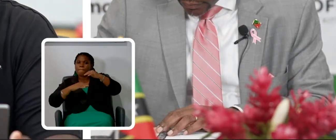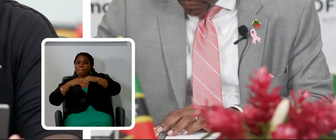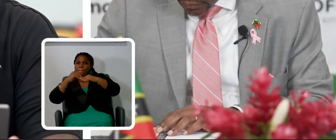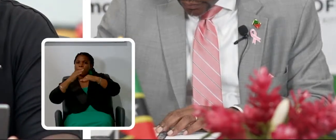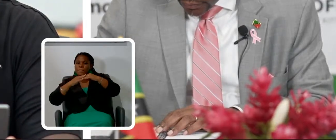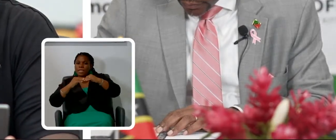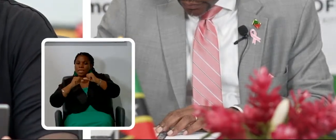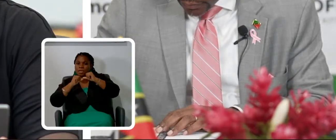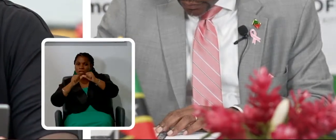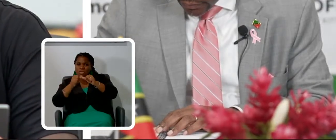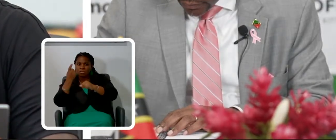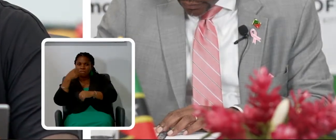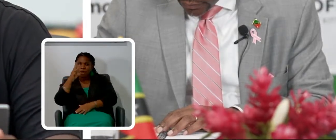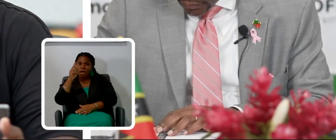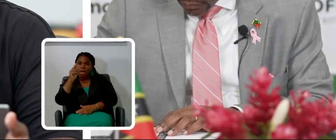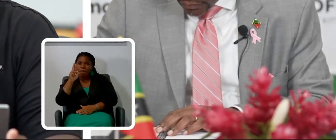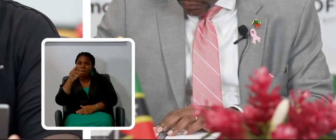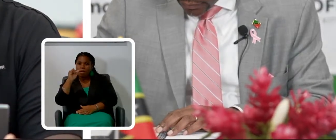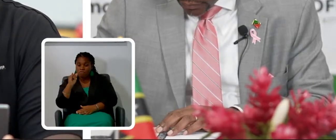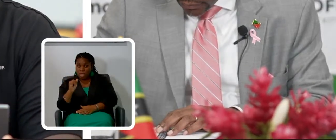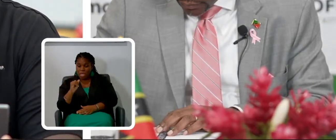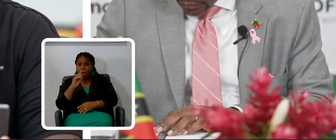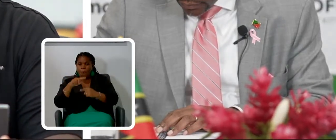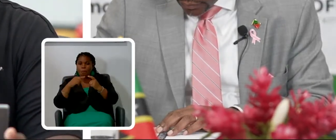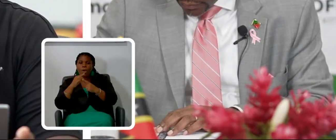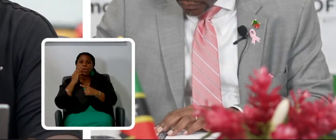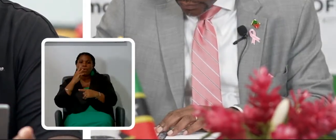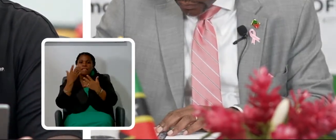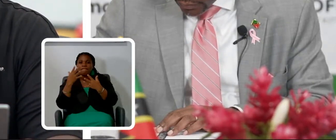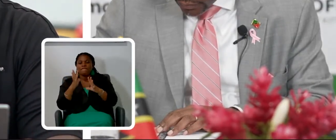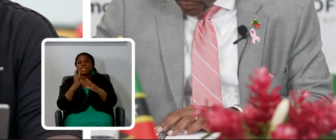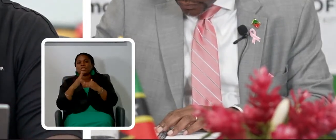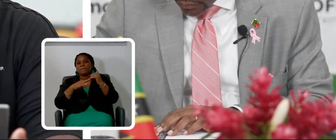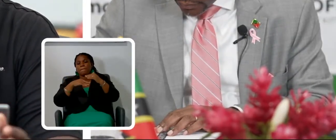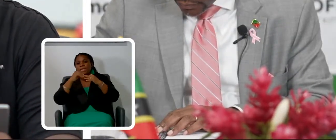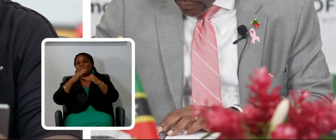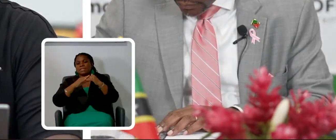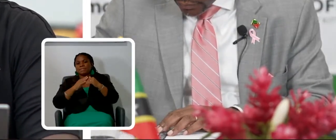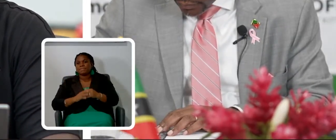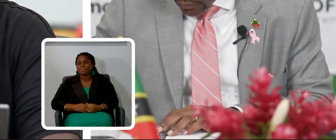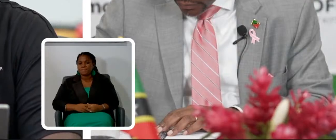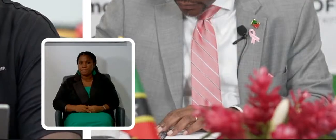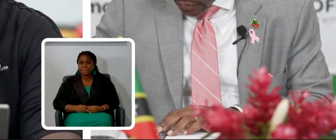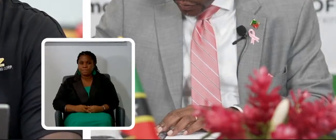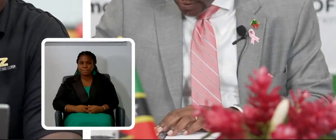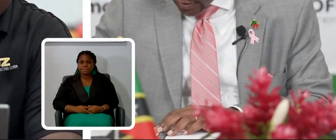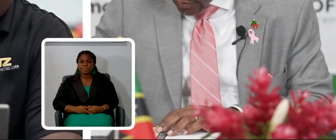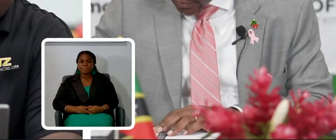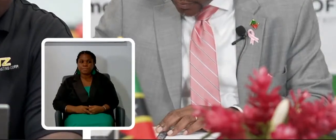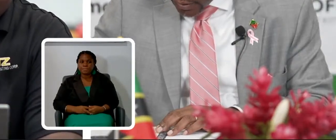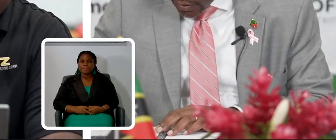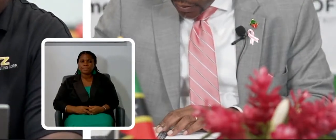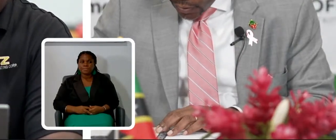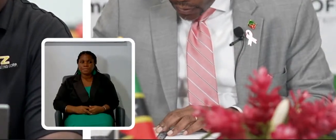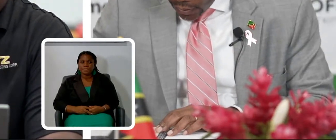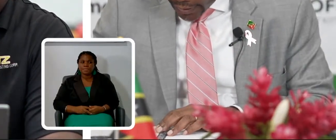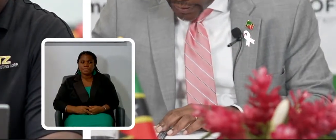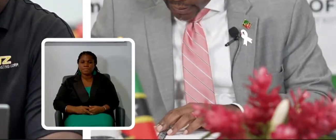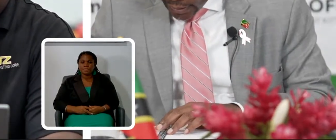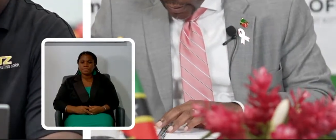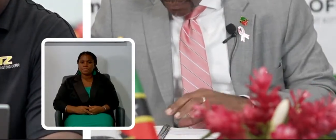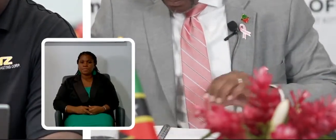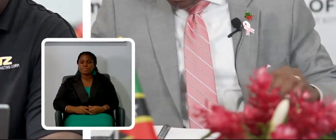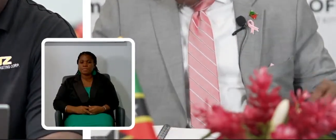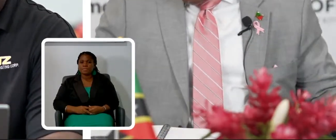the cost of construction and the completion or the construction timeline? Okay, good. All